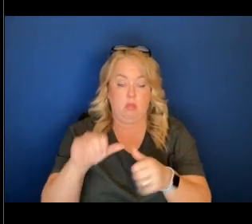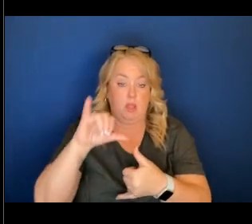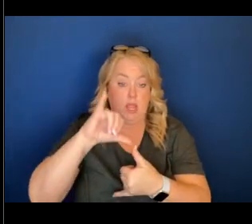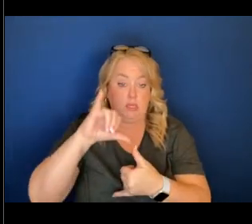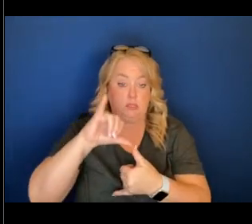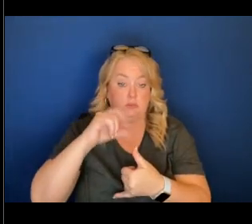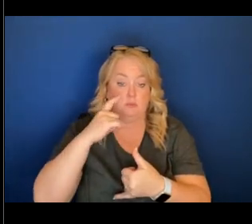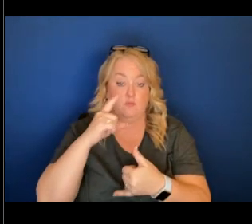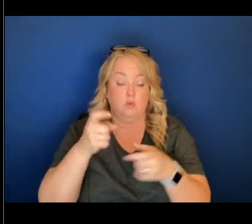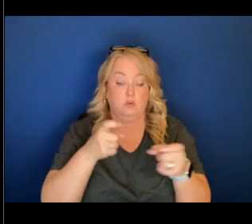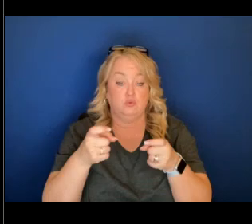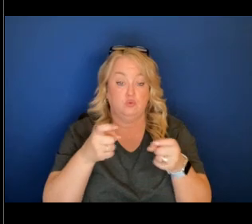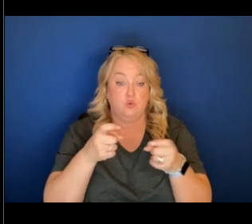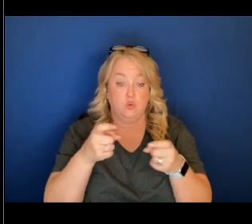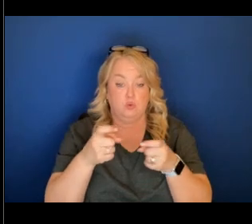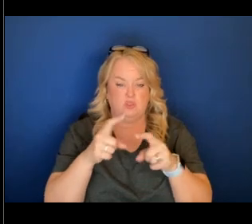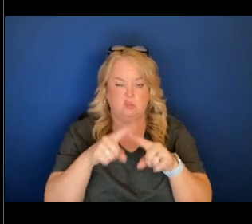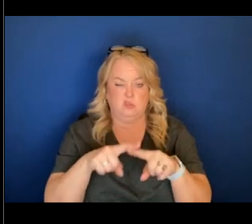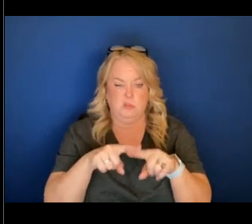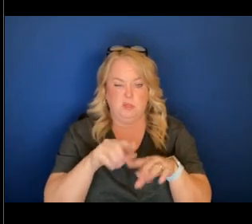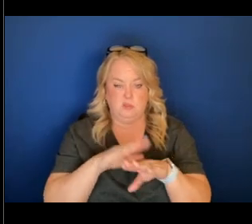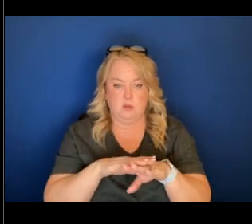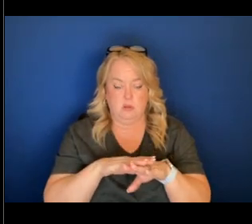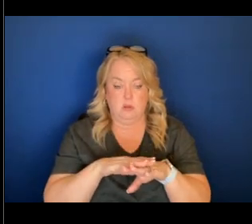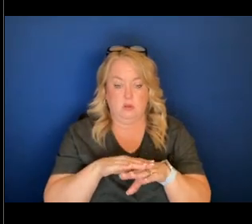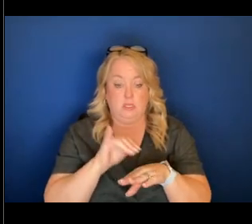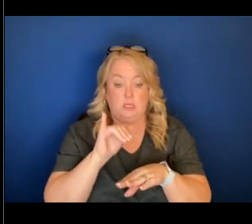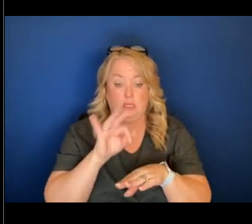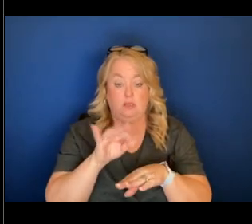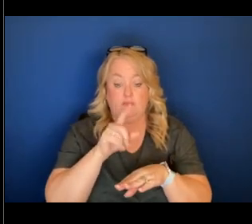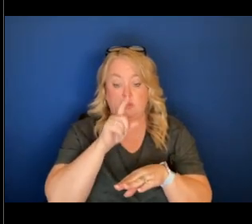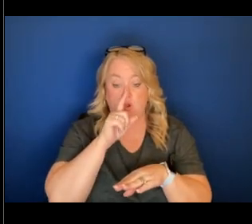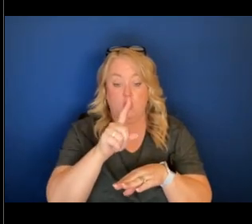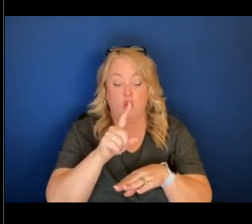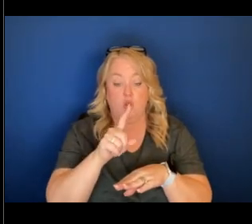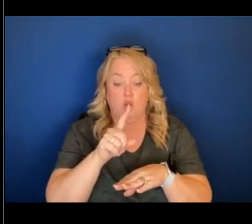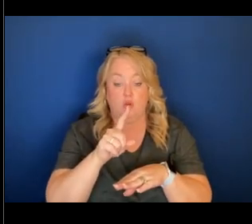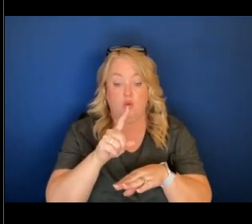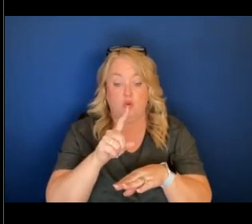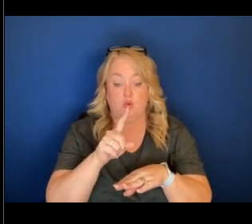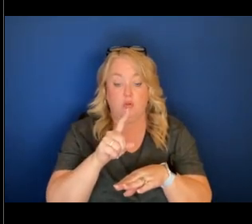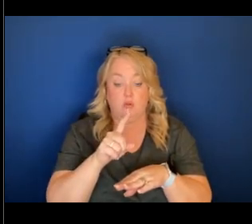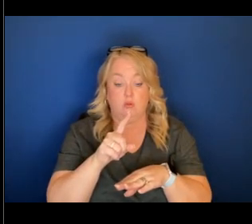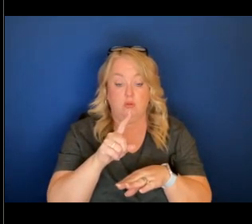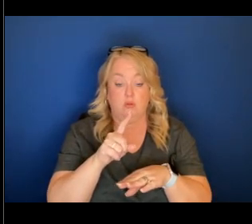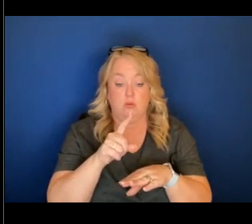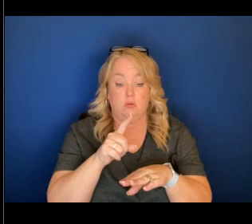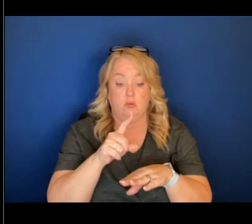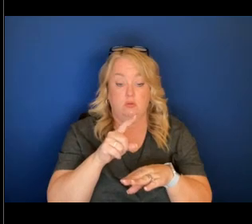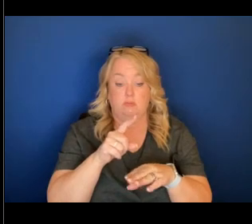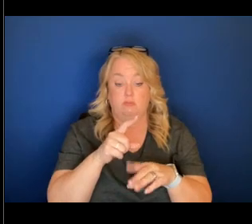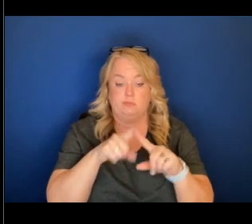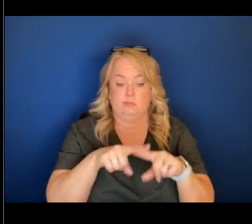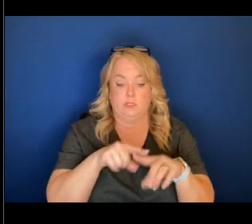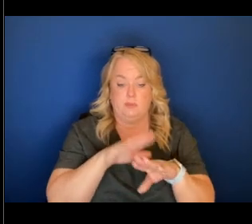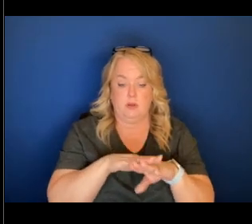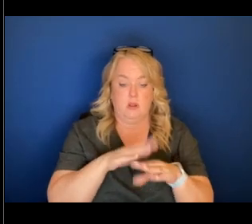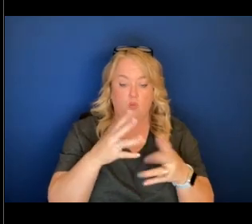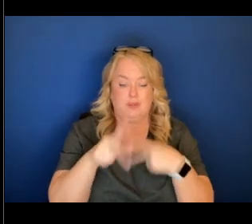for controls depending on whether they are located over an obstruction and the type of